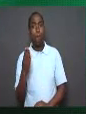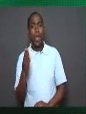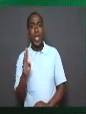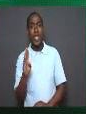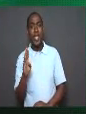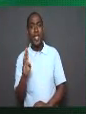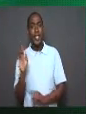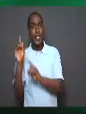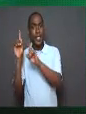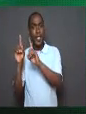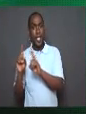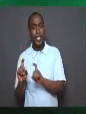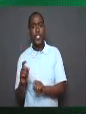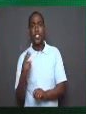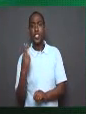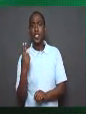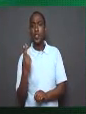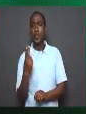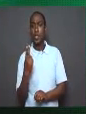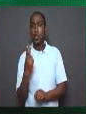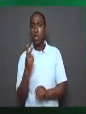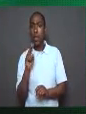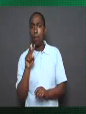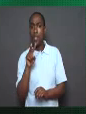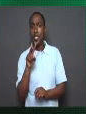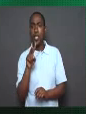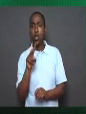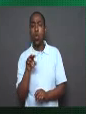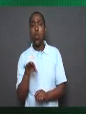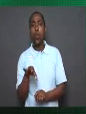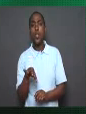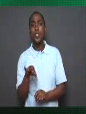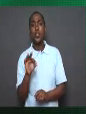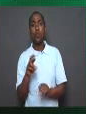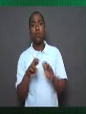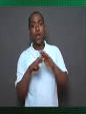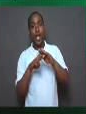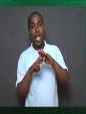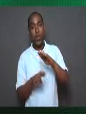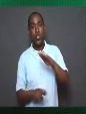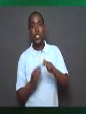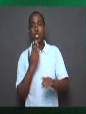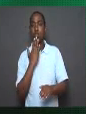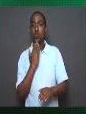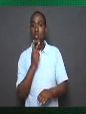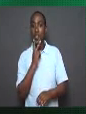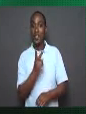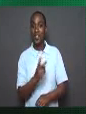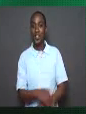Benedict's test is used to indicate the presence of reducing